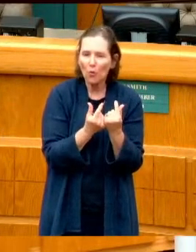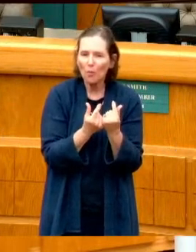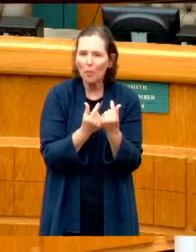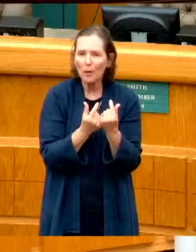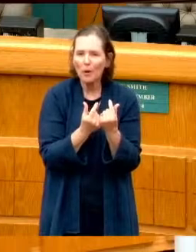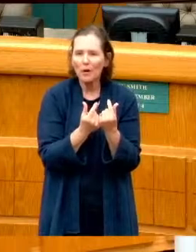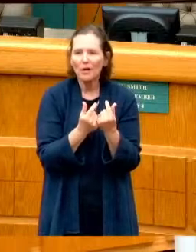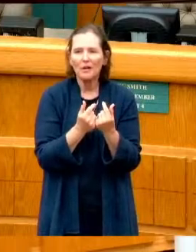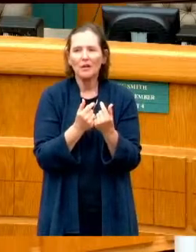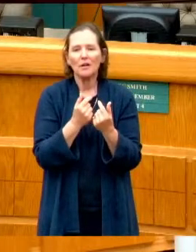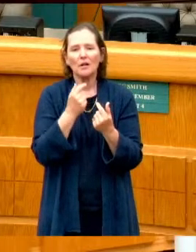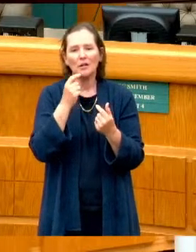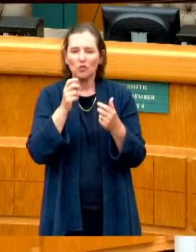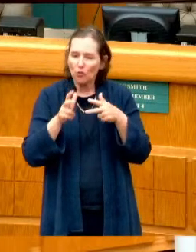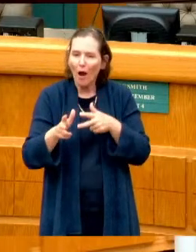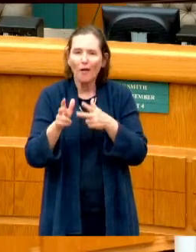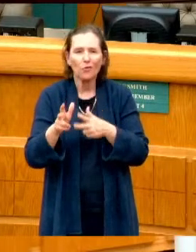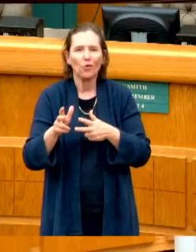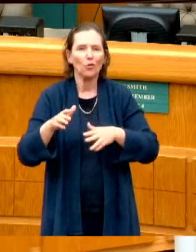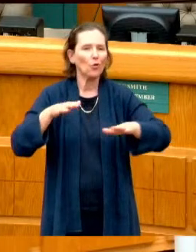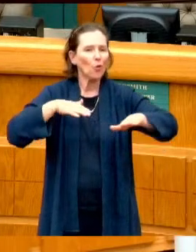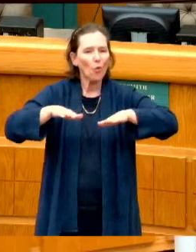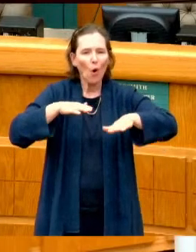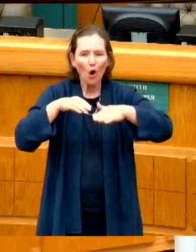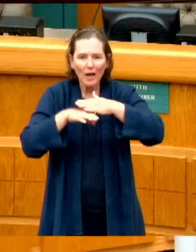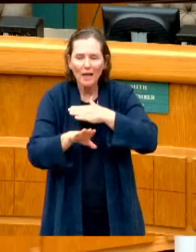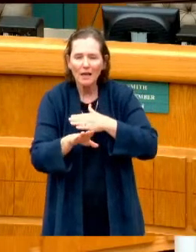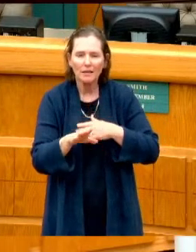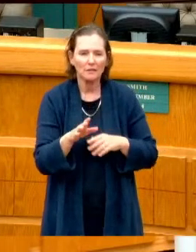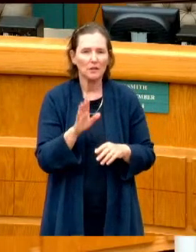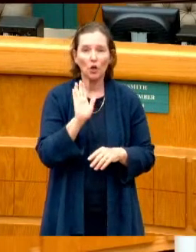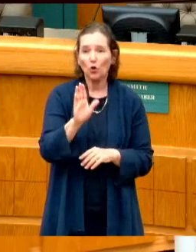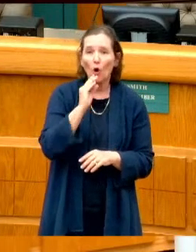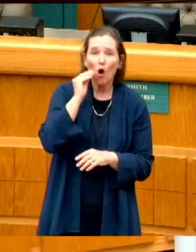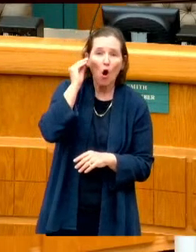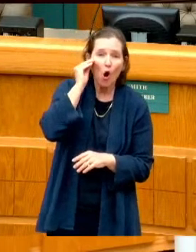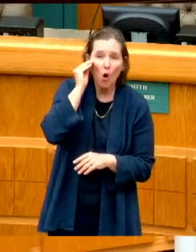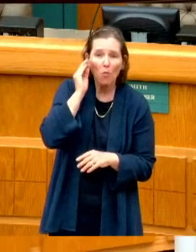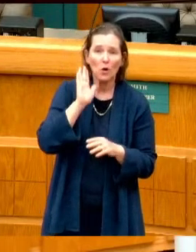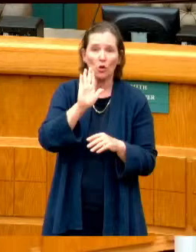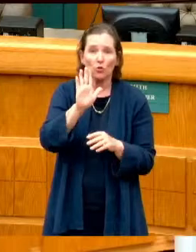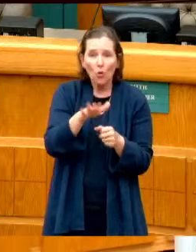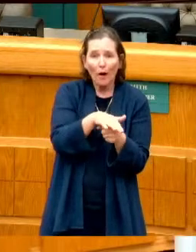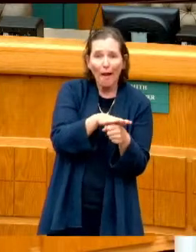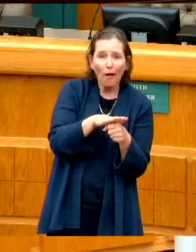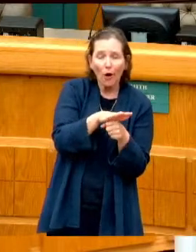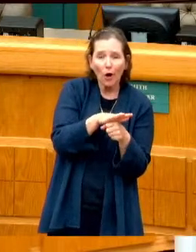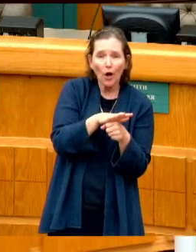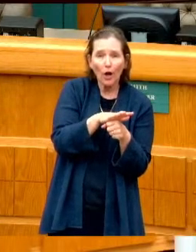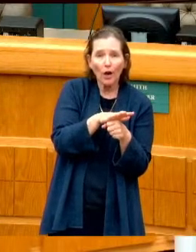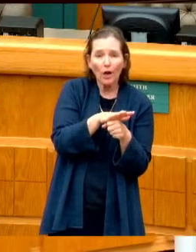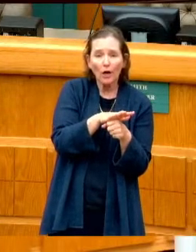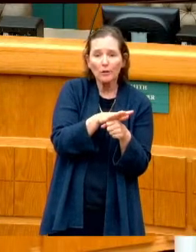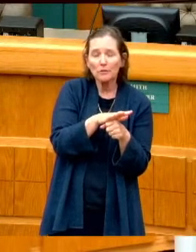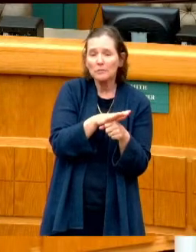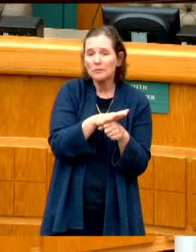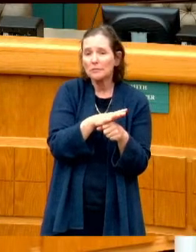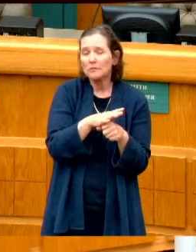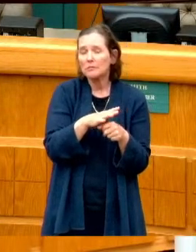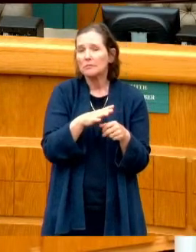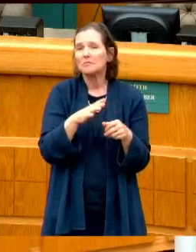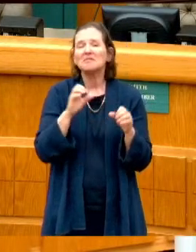mega site, or we're ready to come to your home or to a neighborhood favorite